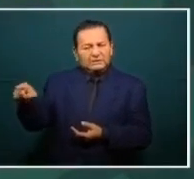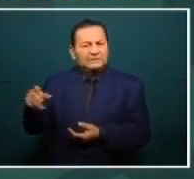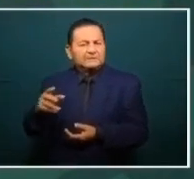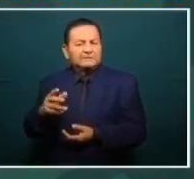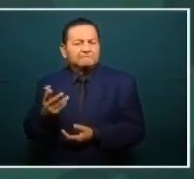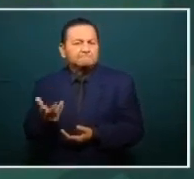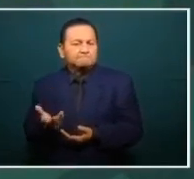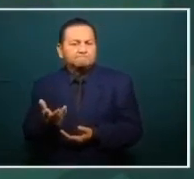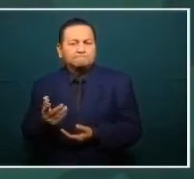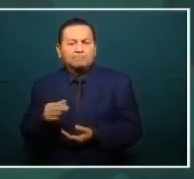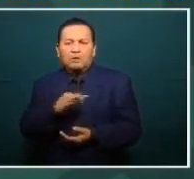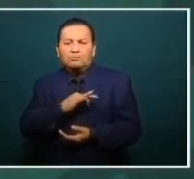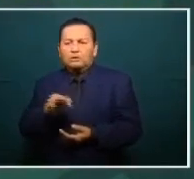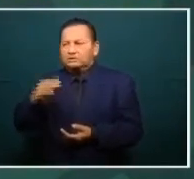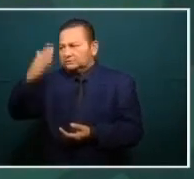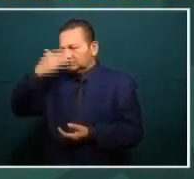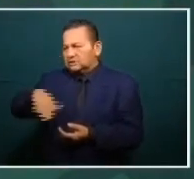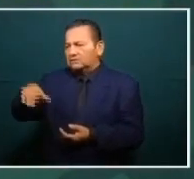so that